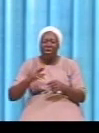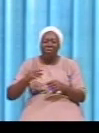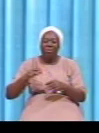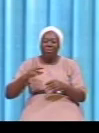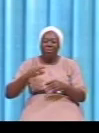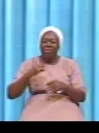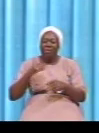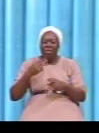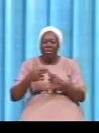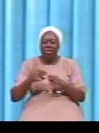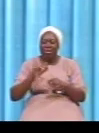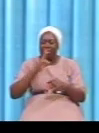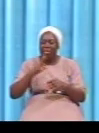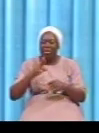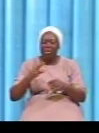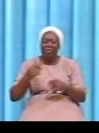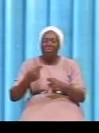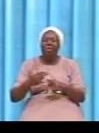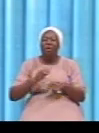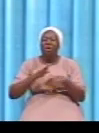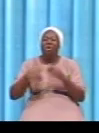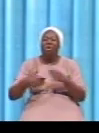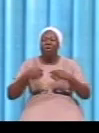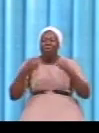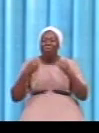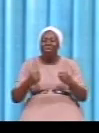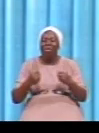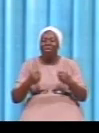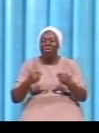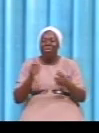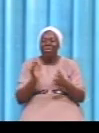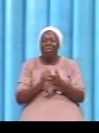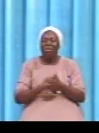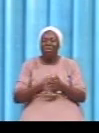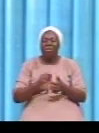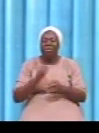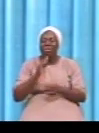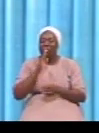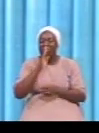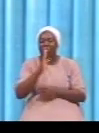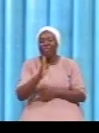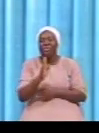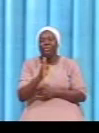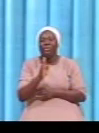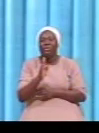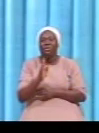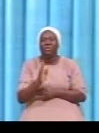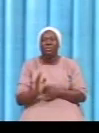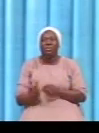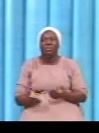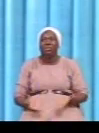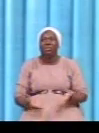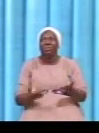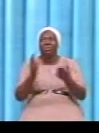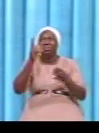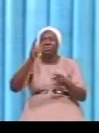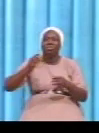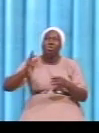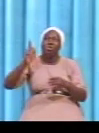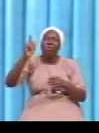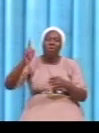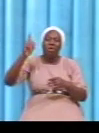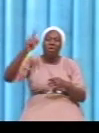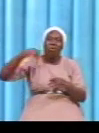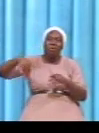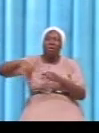be, all creation. Lift him up above the heavens and the earth. Lift